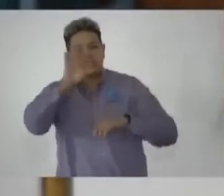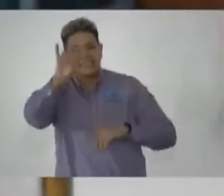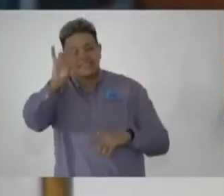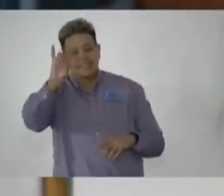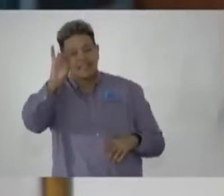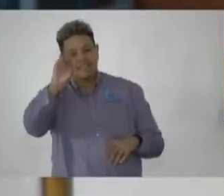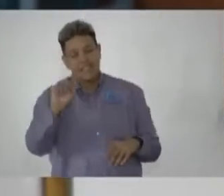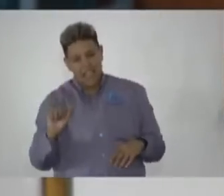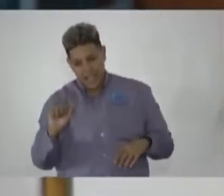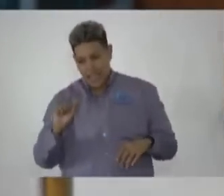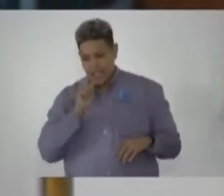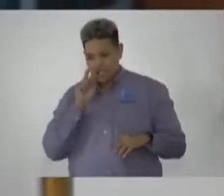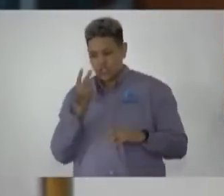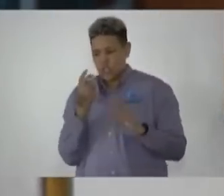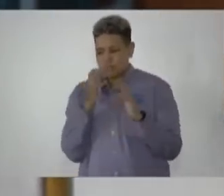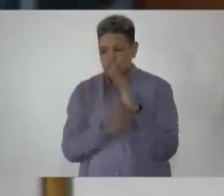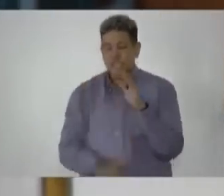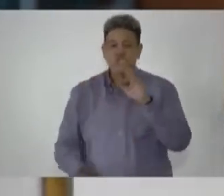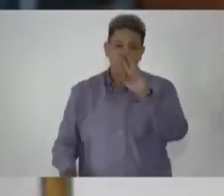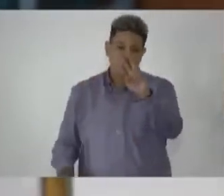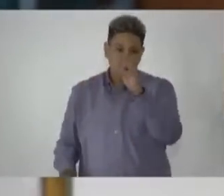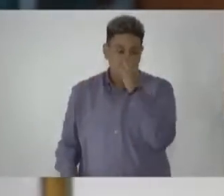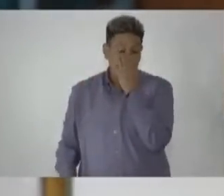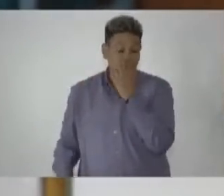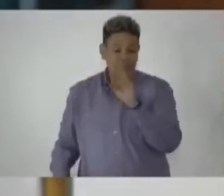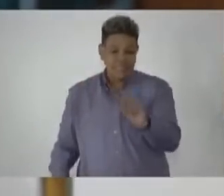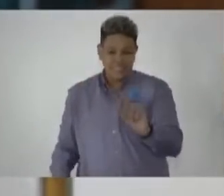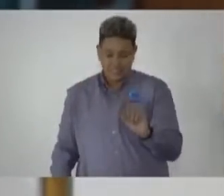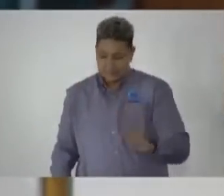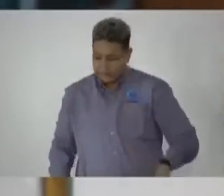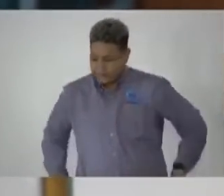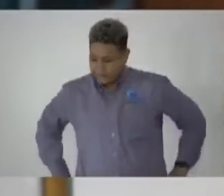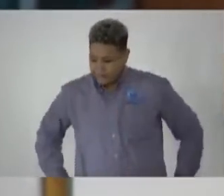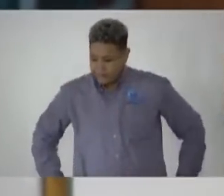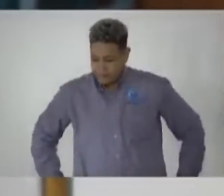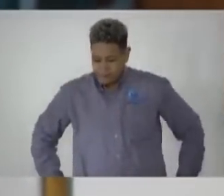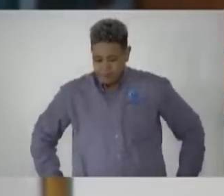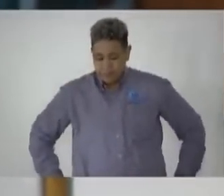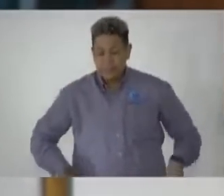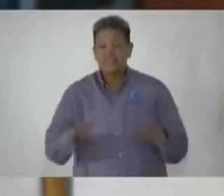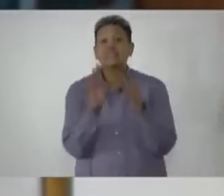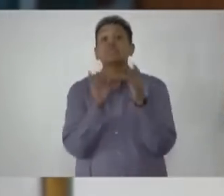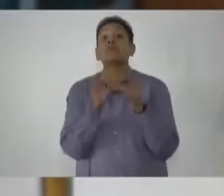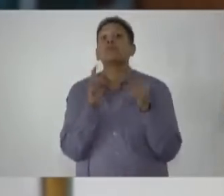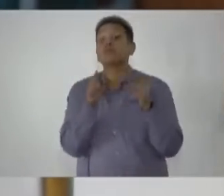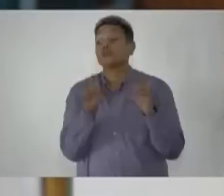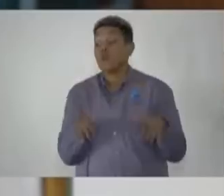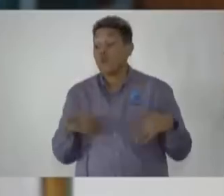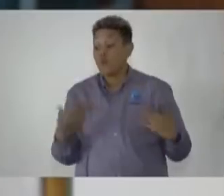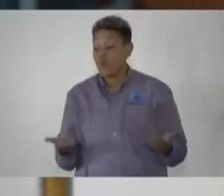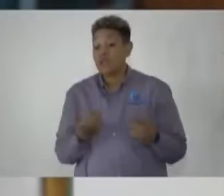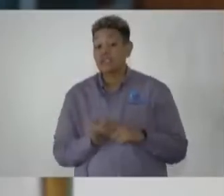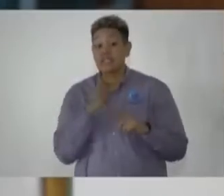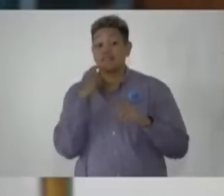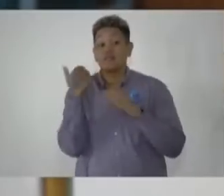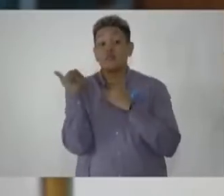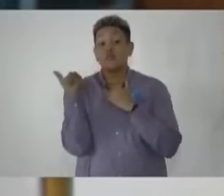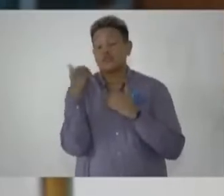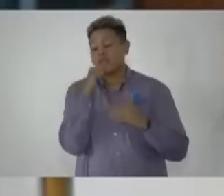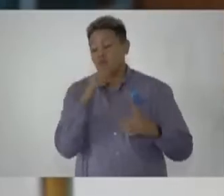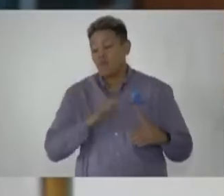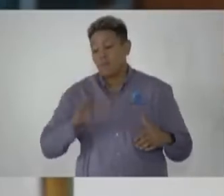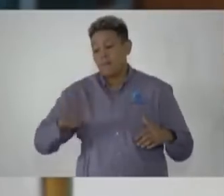70A, subsection 2D, speaking to the duty of the